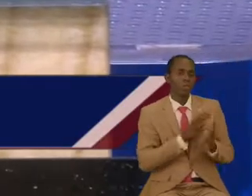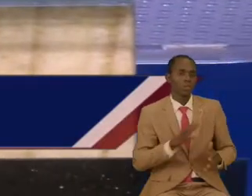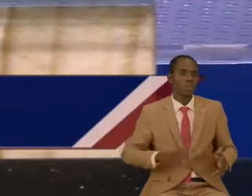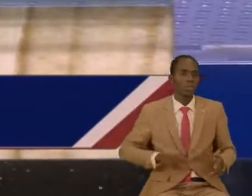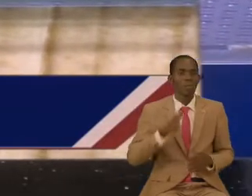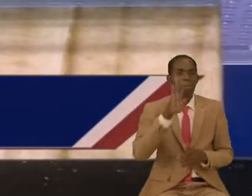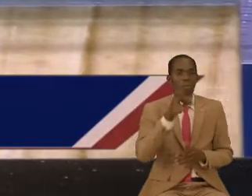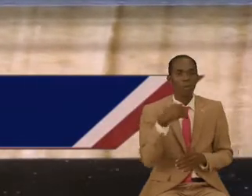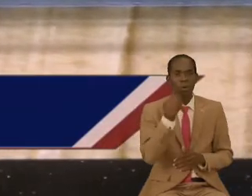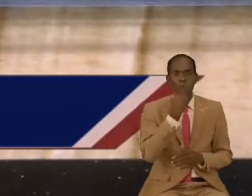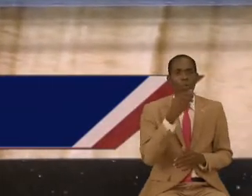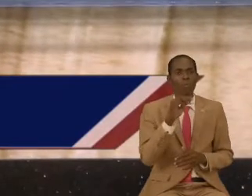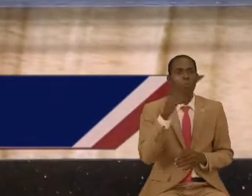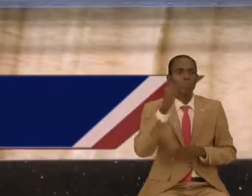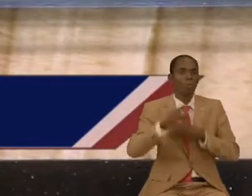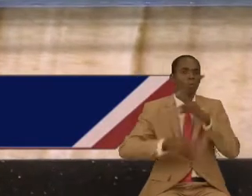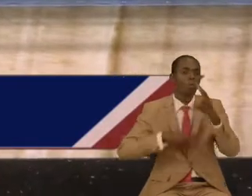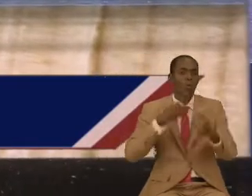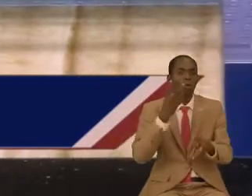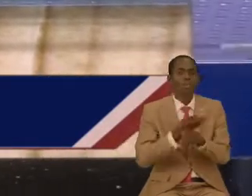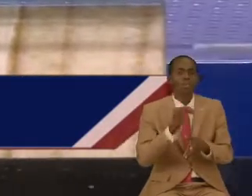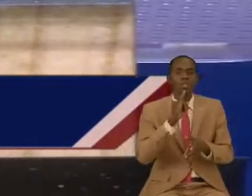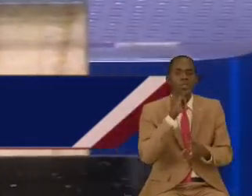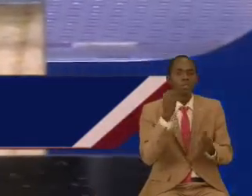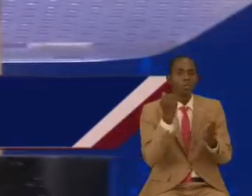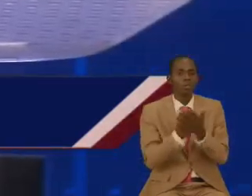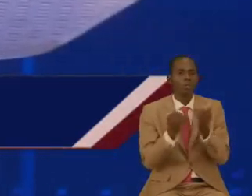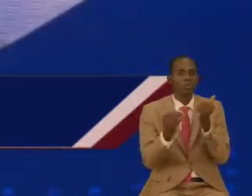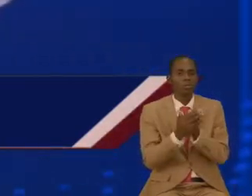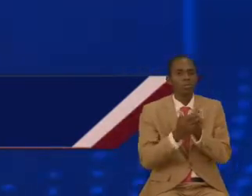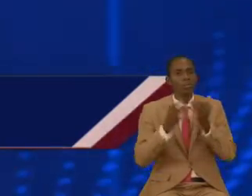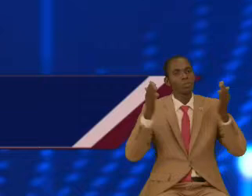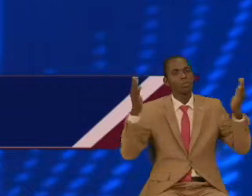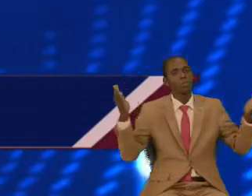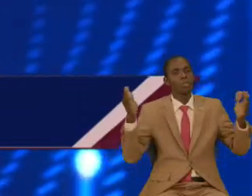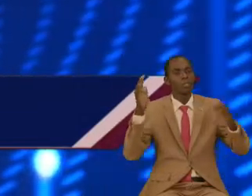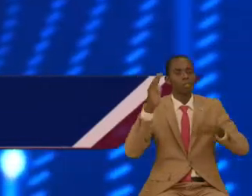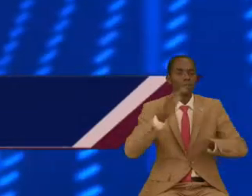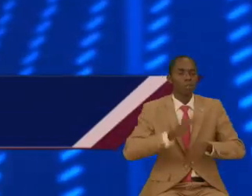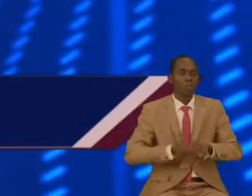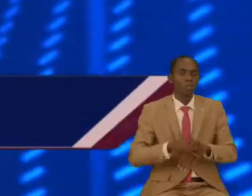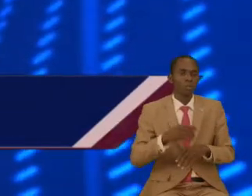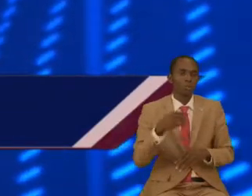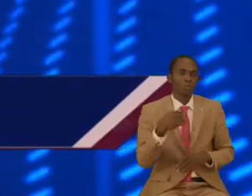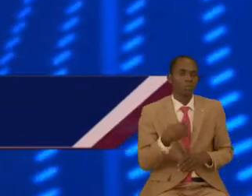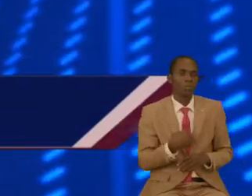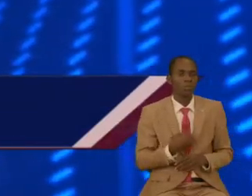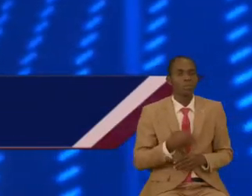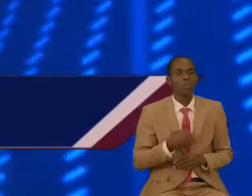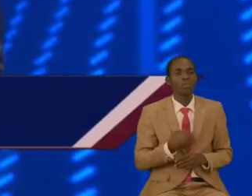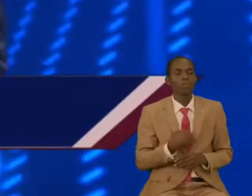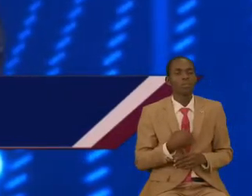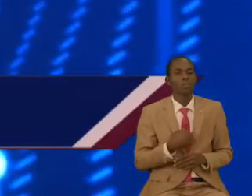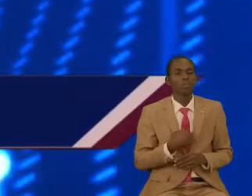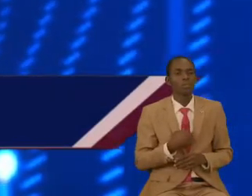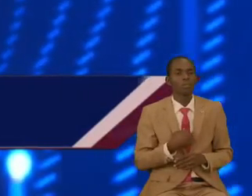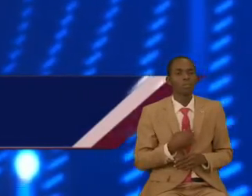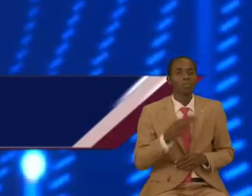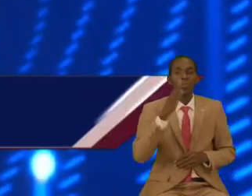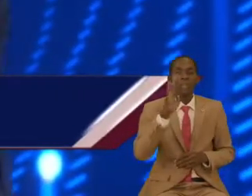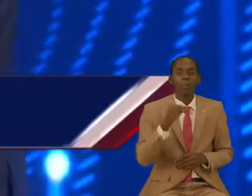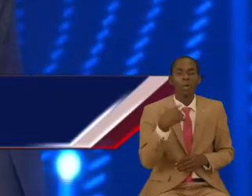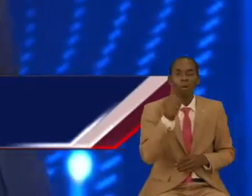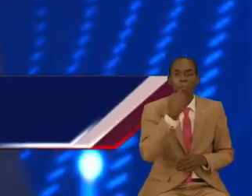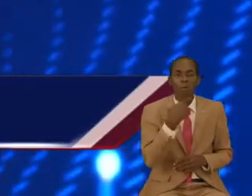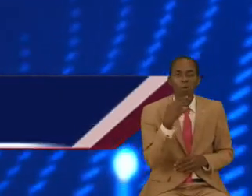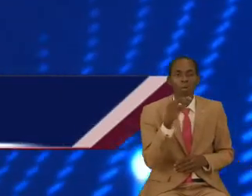by whom the world is crucified unto me. By